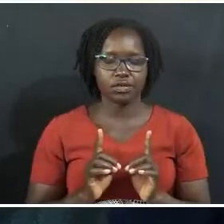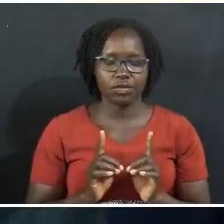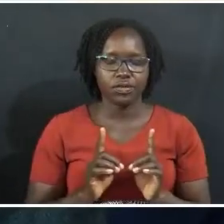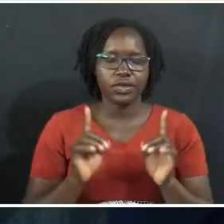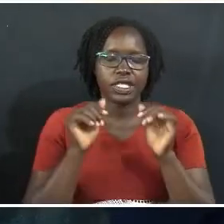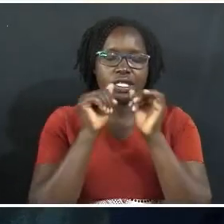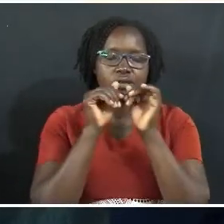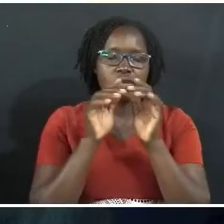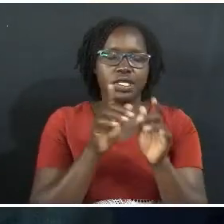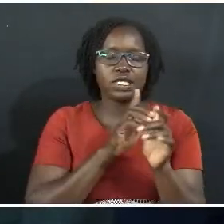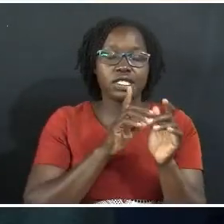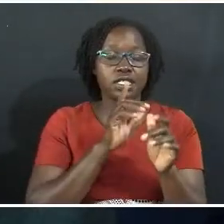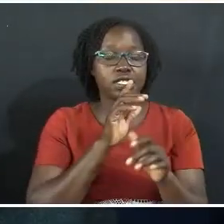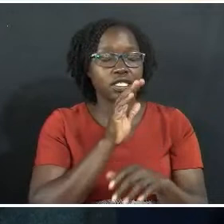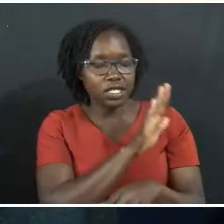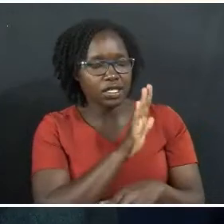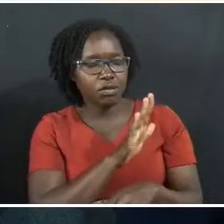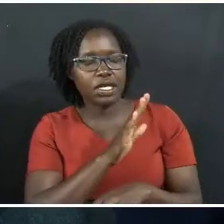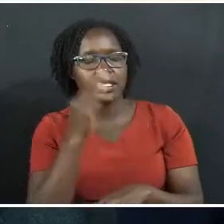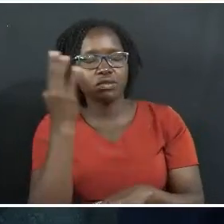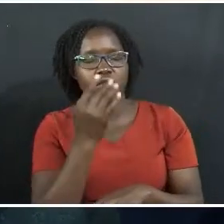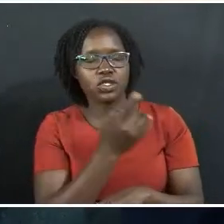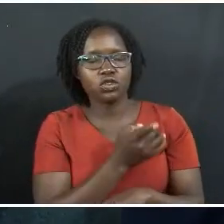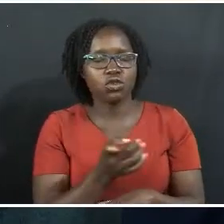Bless him, Lord, as he speaks to us this day.